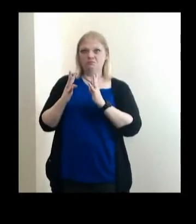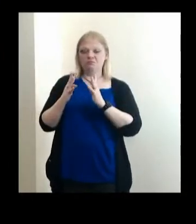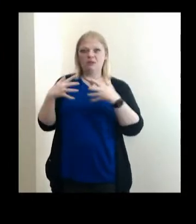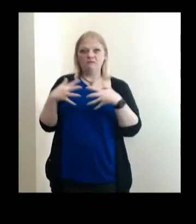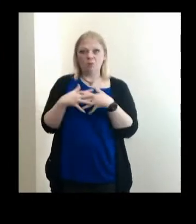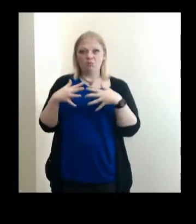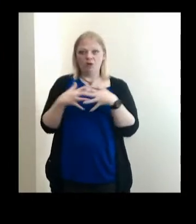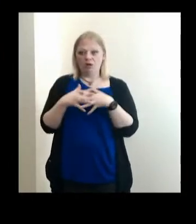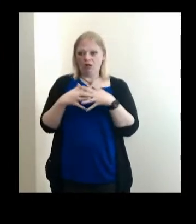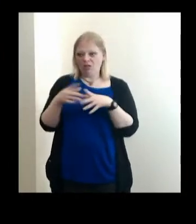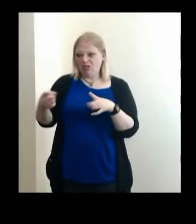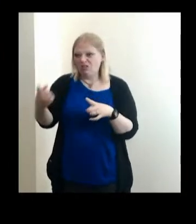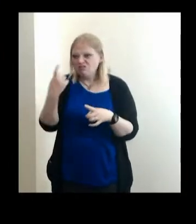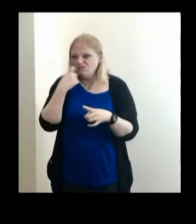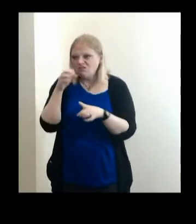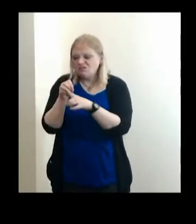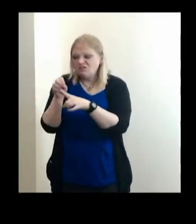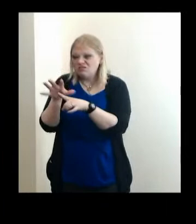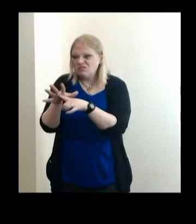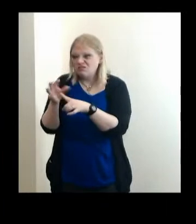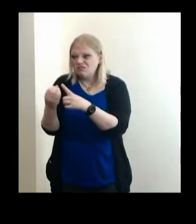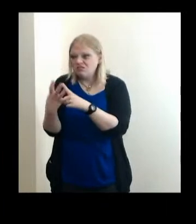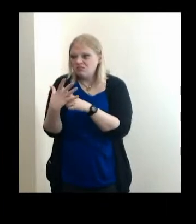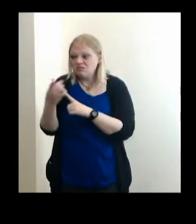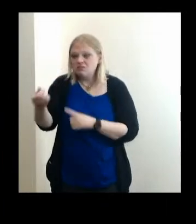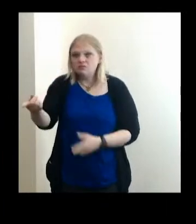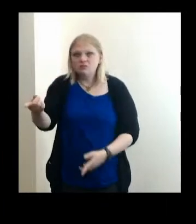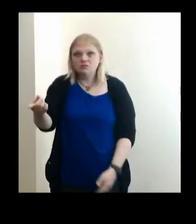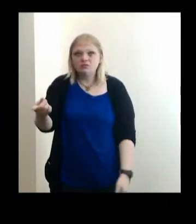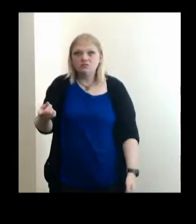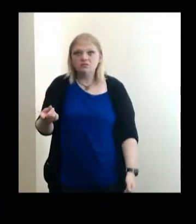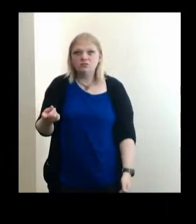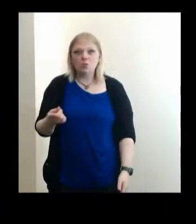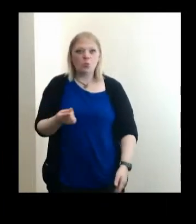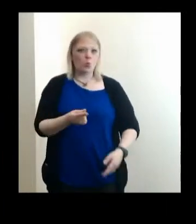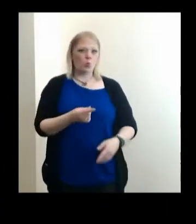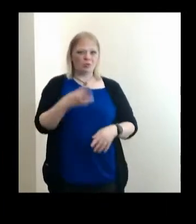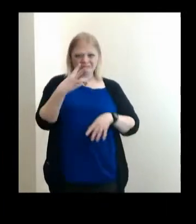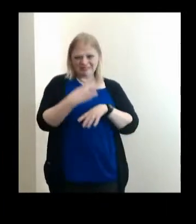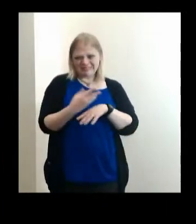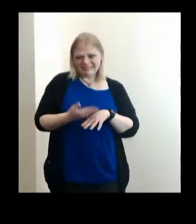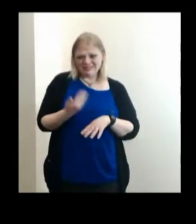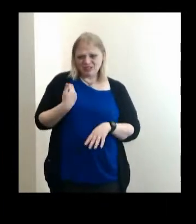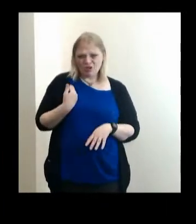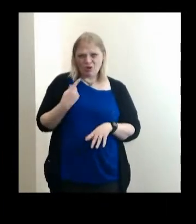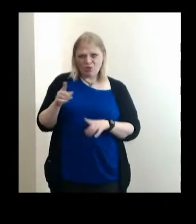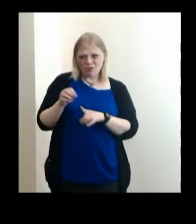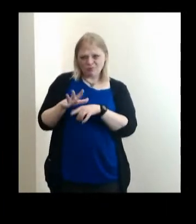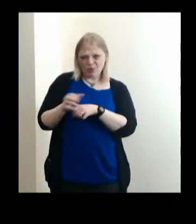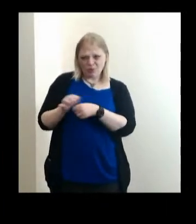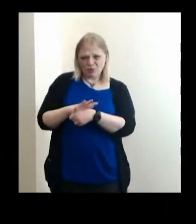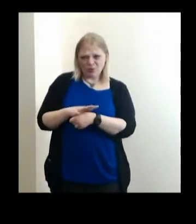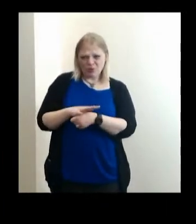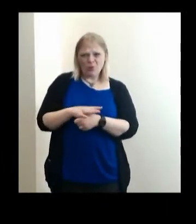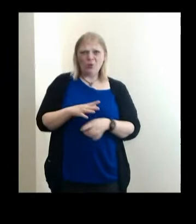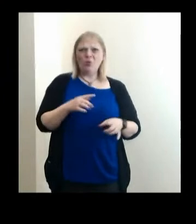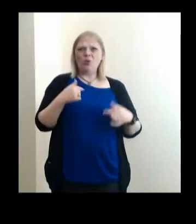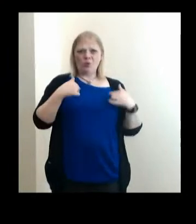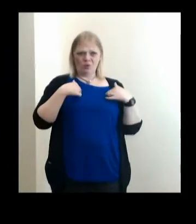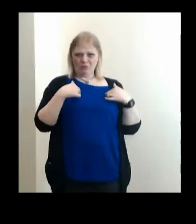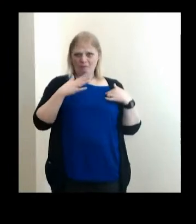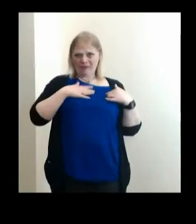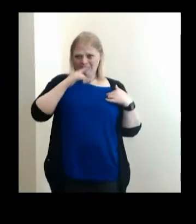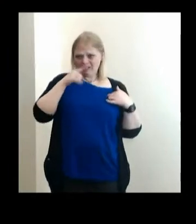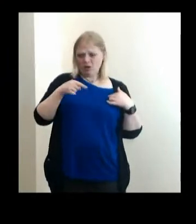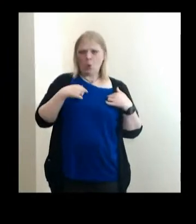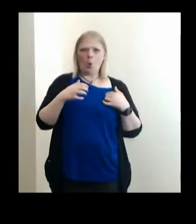player on a team that just had been exposed to COVID-19 6 days before. So we have to do what's in the best interest. And